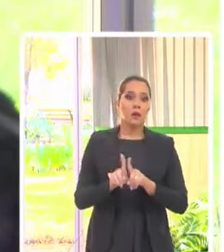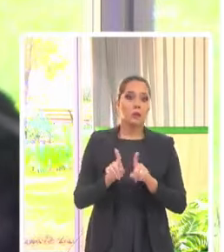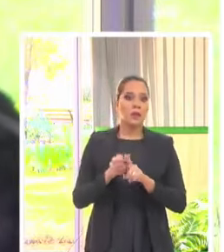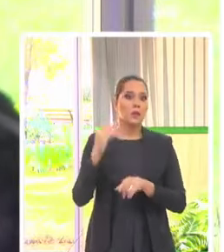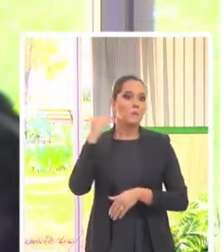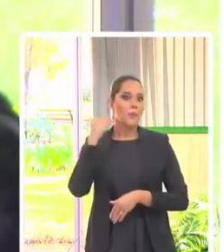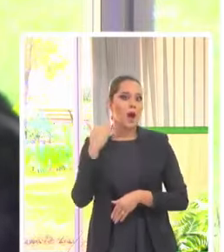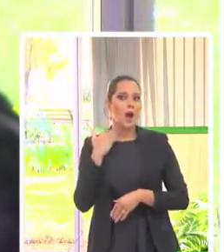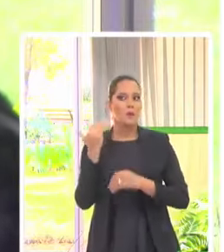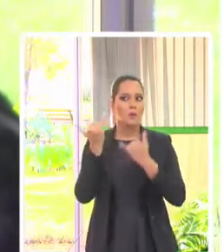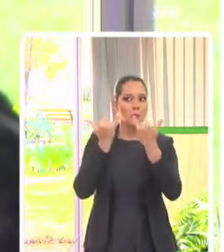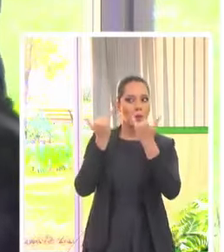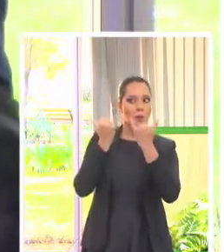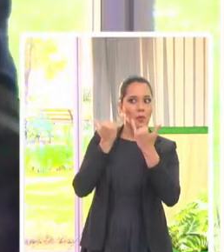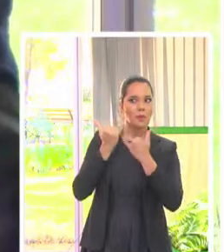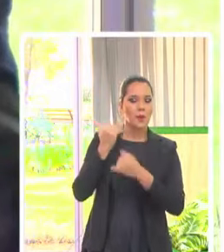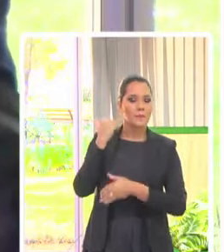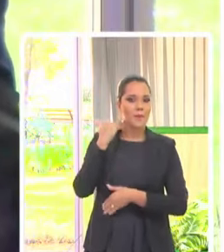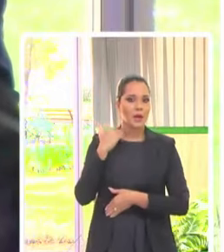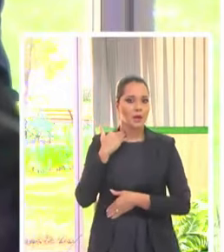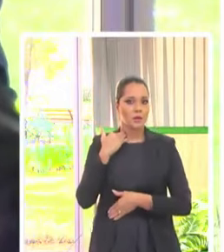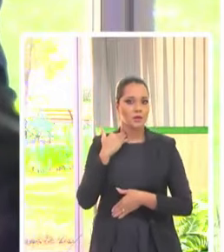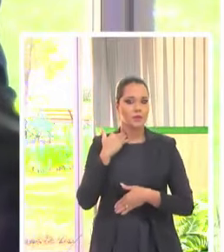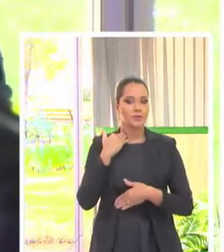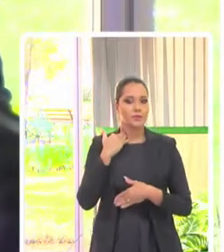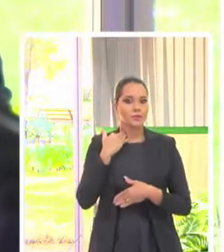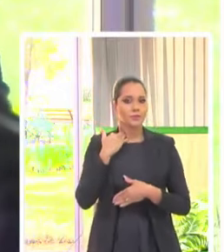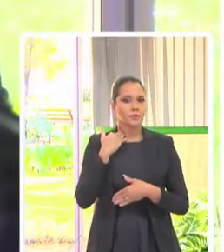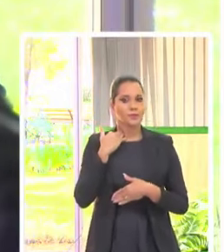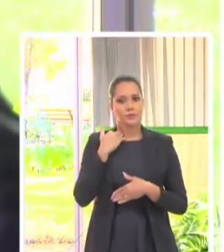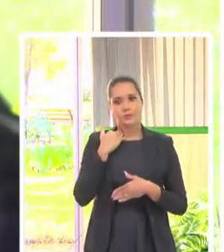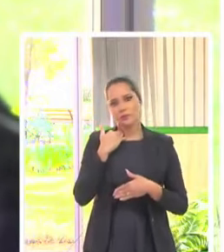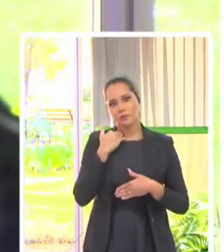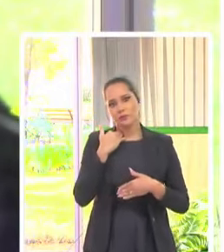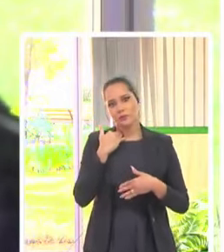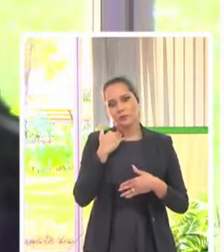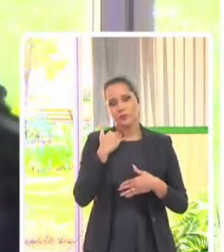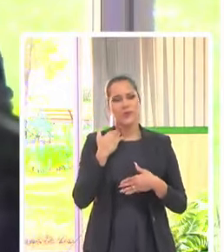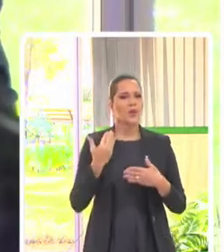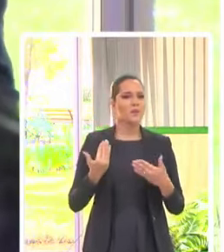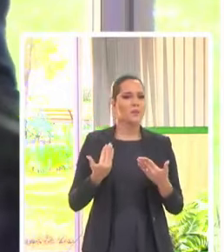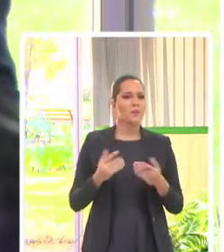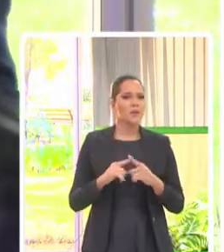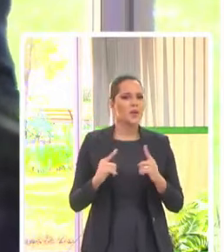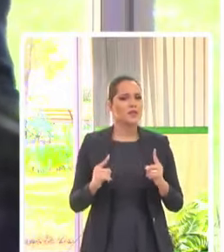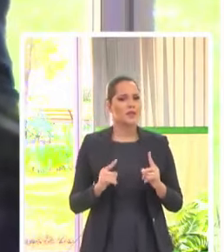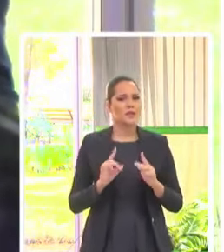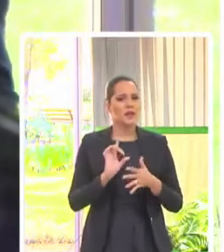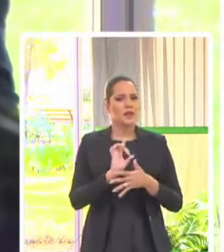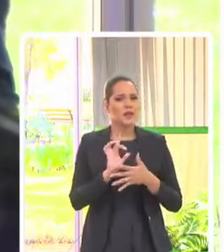that, voter's identity card. But each one had a challenge, that they were not